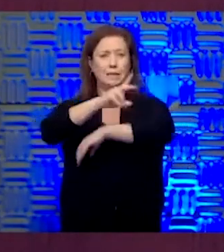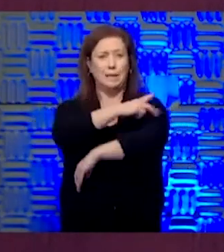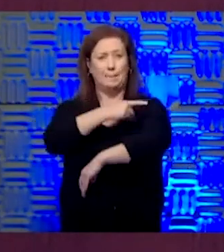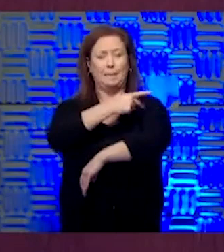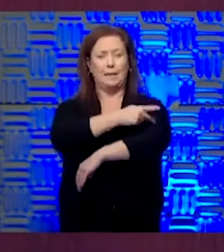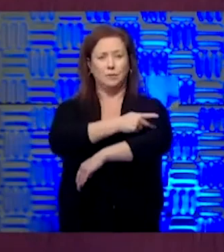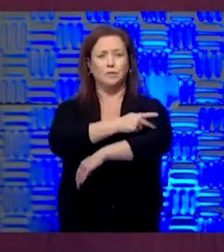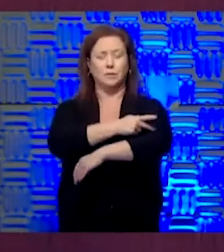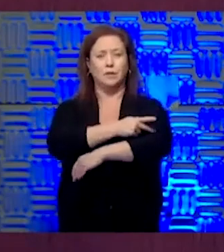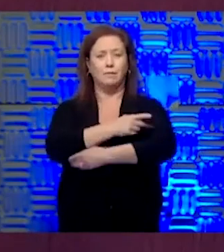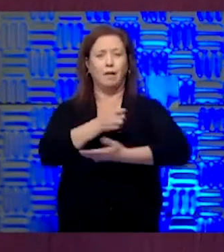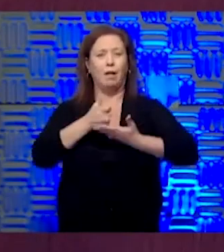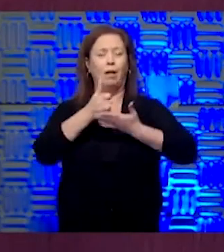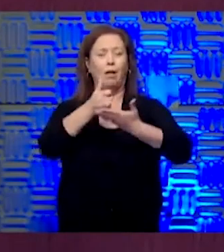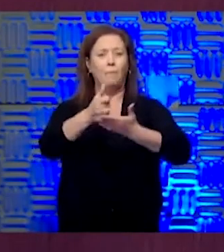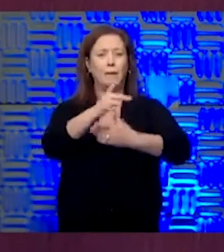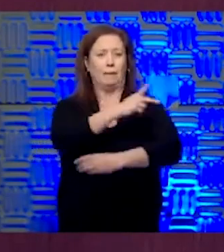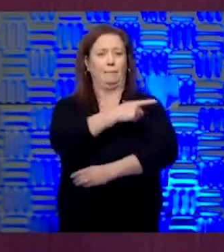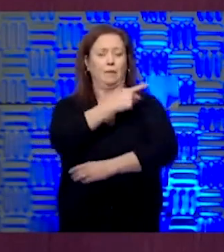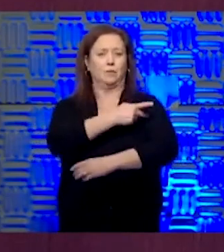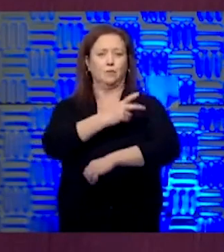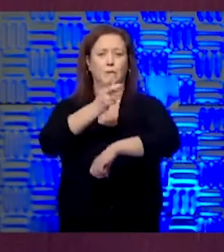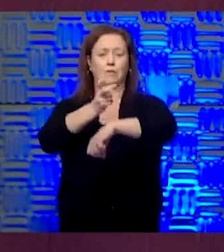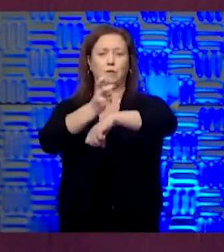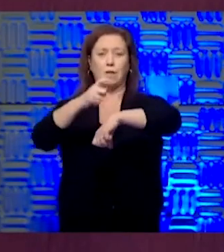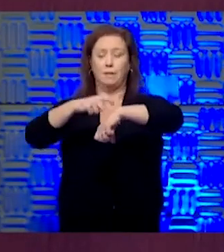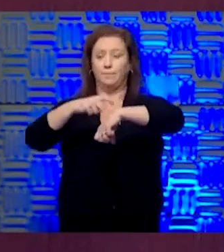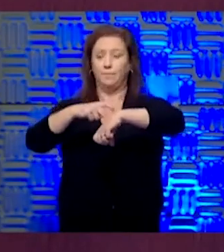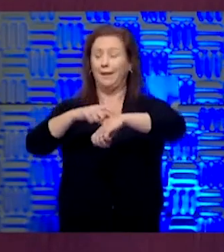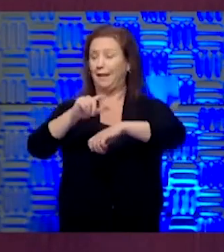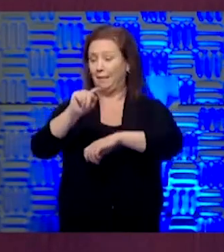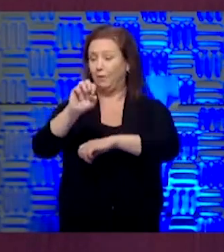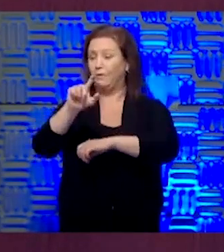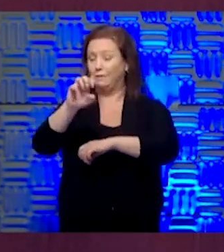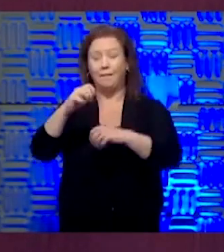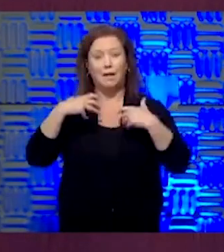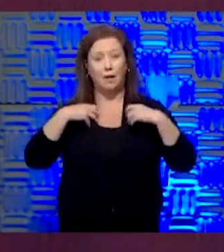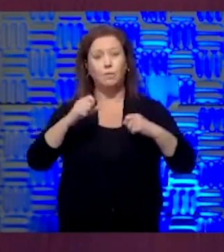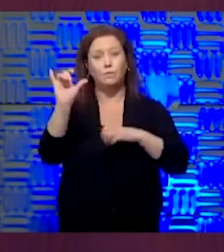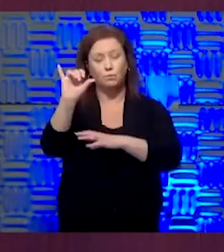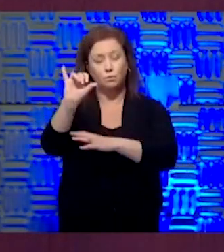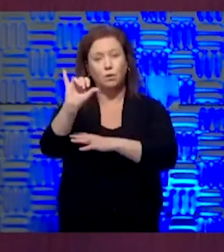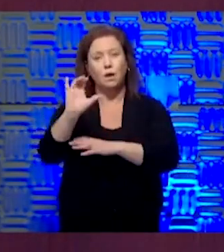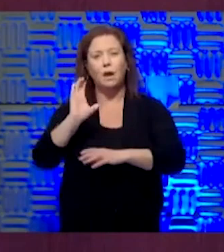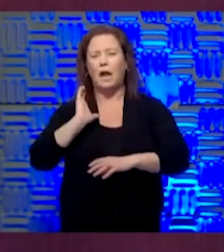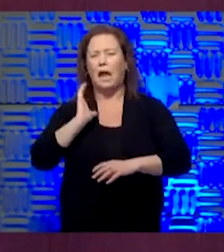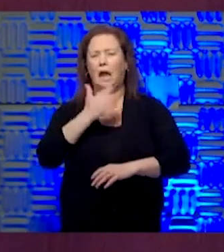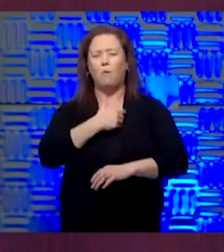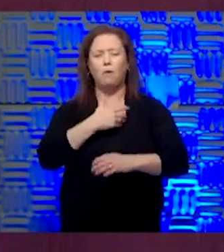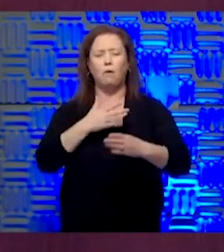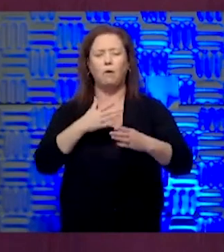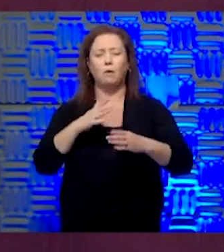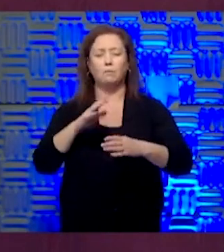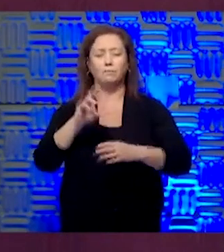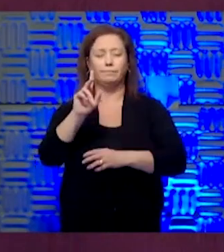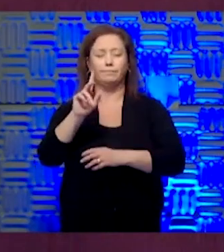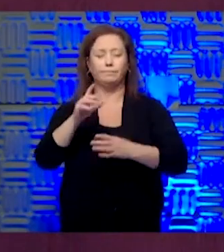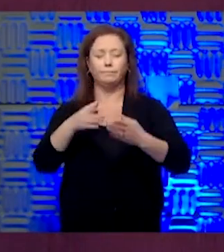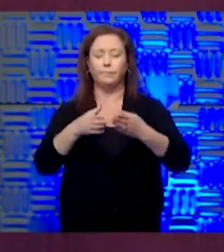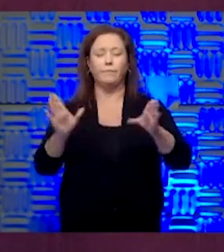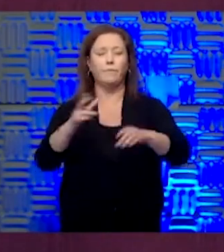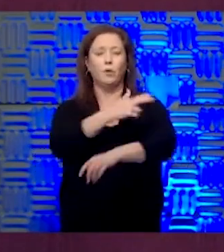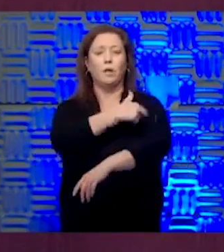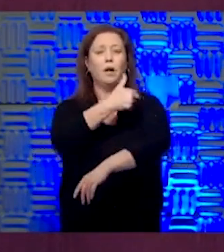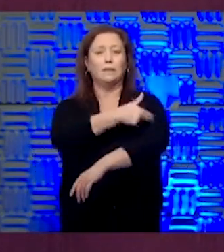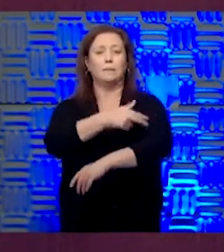these difficult situations, and they also, shockingly, are on telehealth. So our entire organization has the ability to adapt to